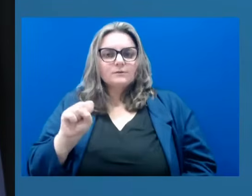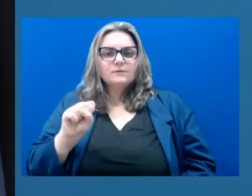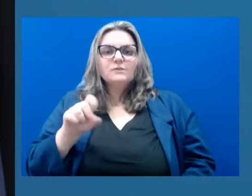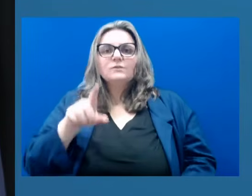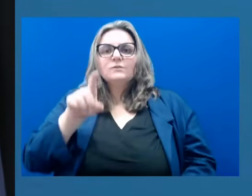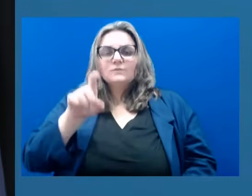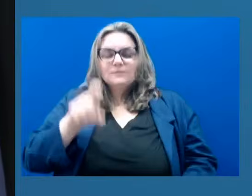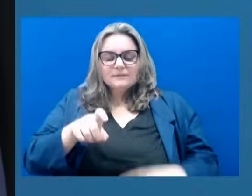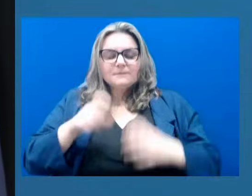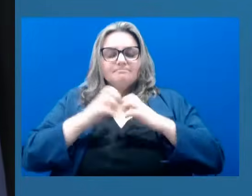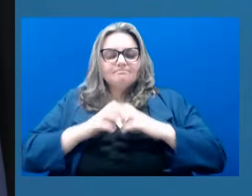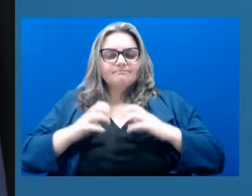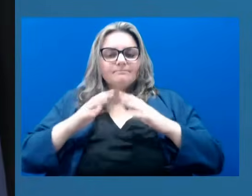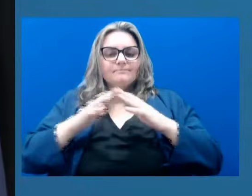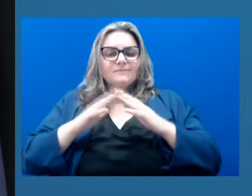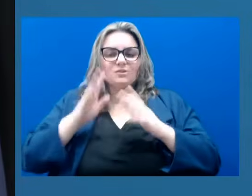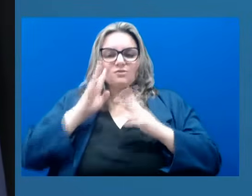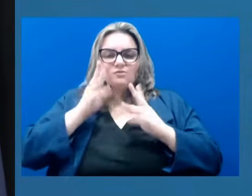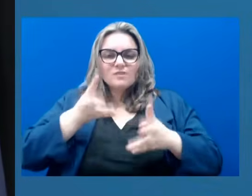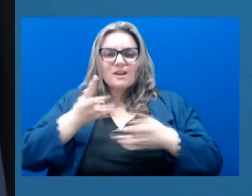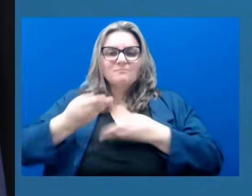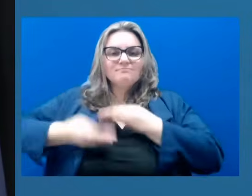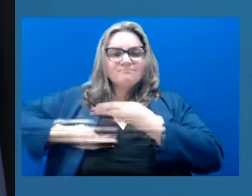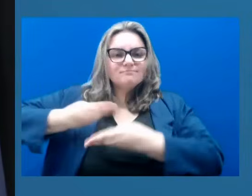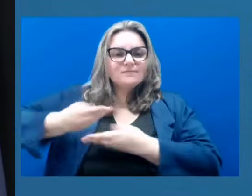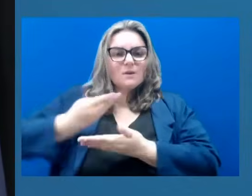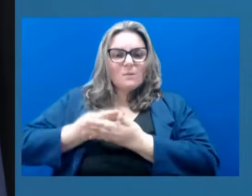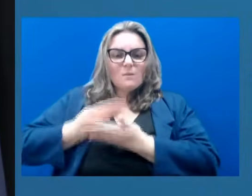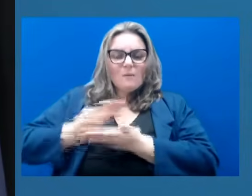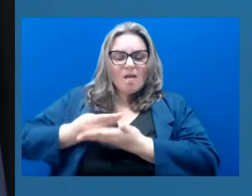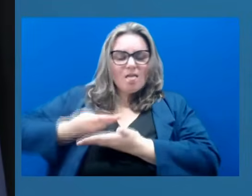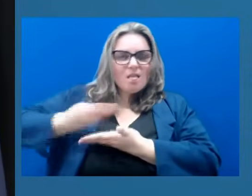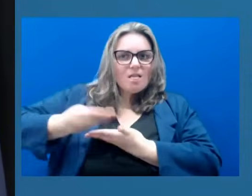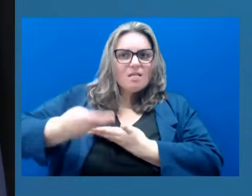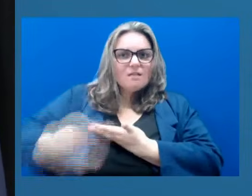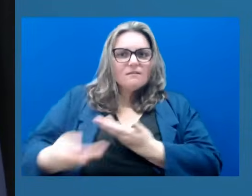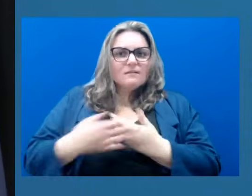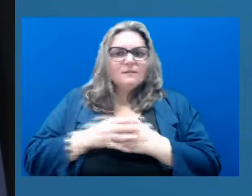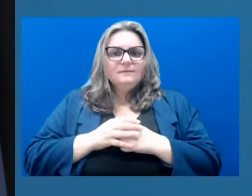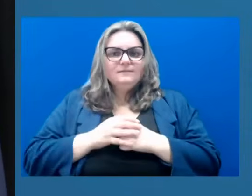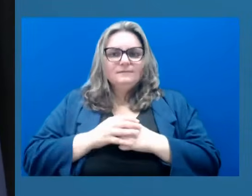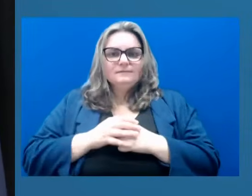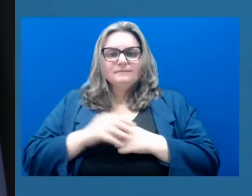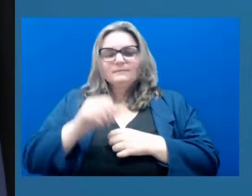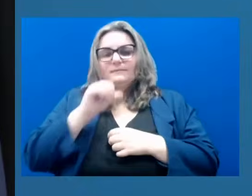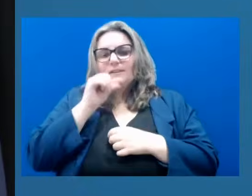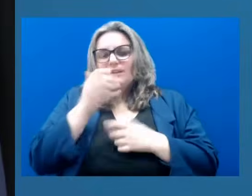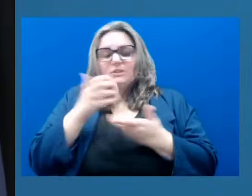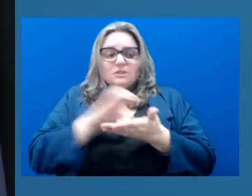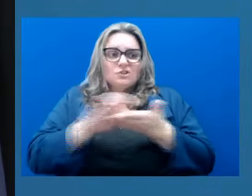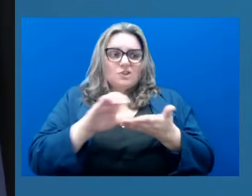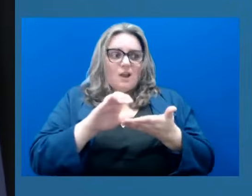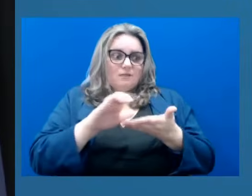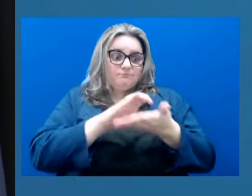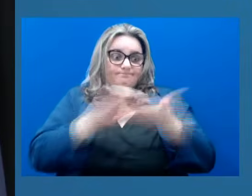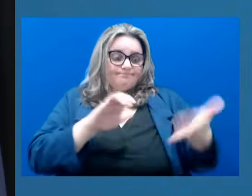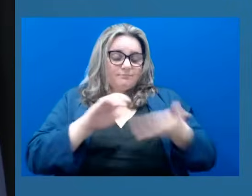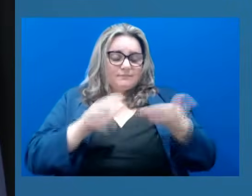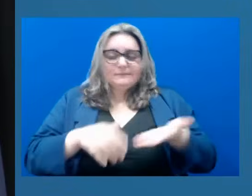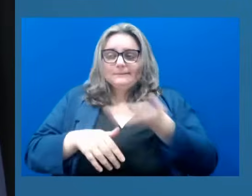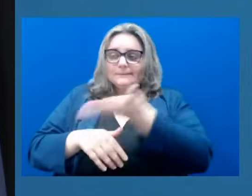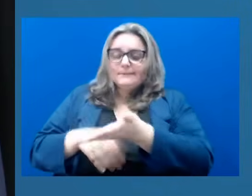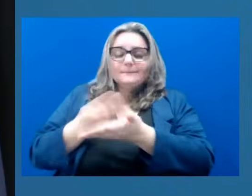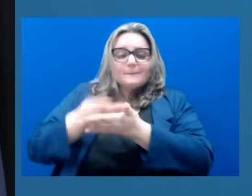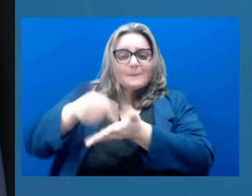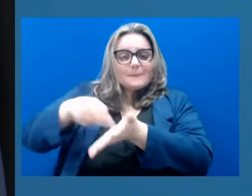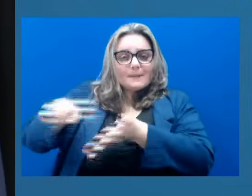wealth, that's not just taking that rent check and throwing it out the window every single month for years and years, maybe your whole life. But when you